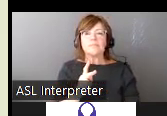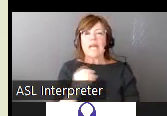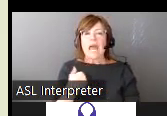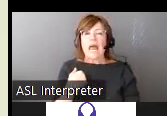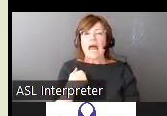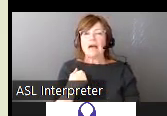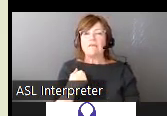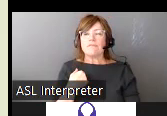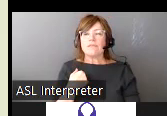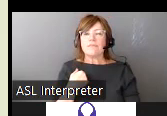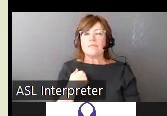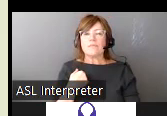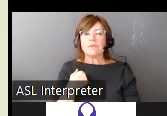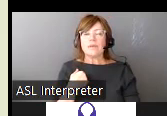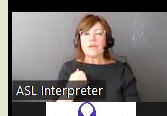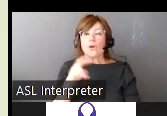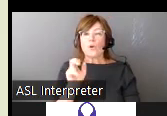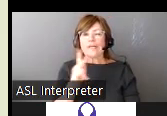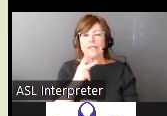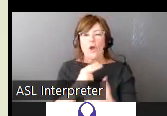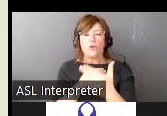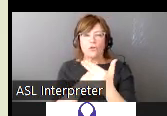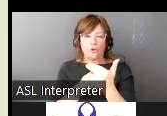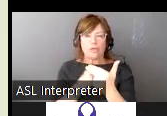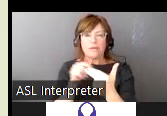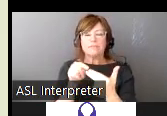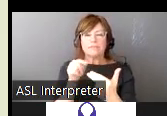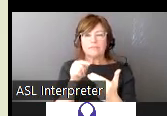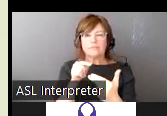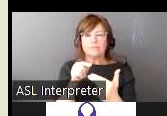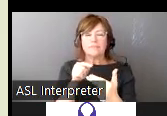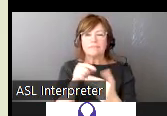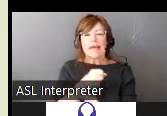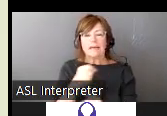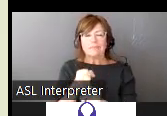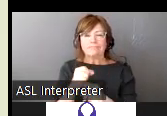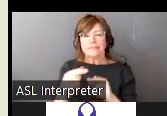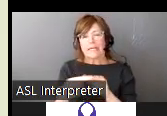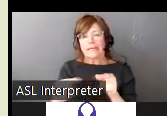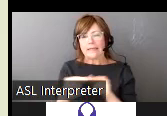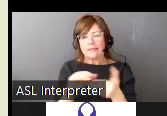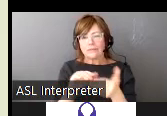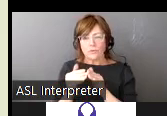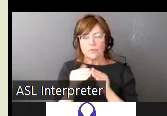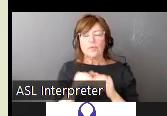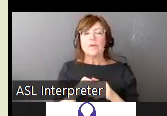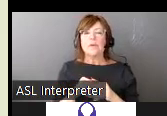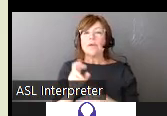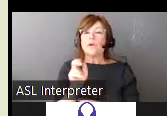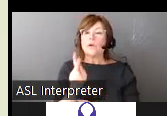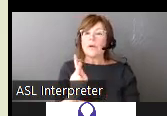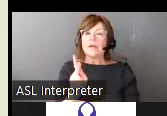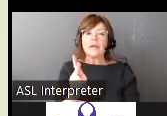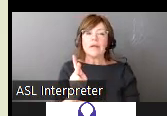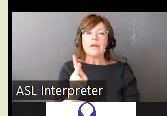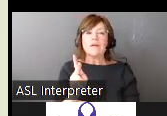perceived frequency and importance in the Cantonese speaking community. Risk factors with a mean